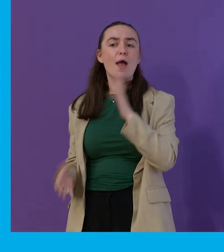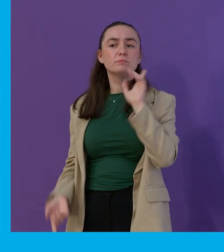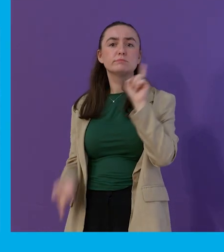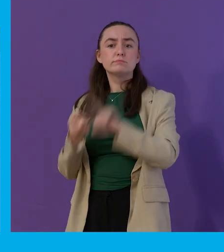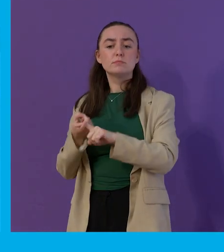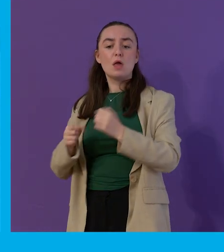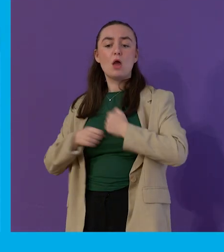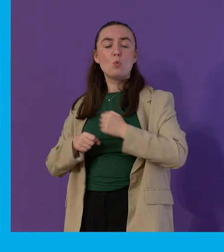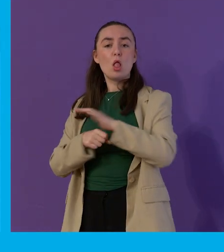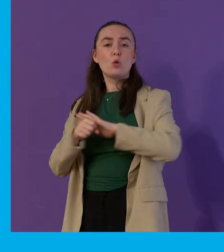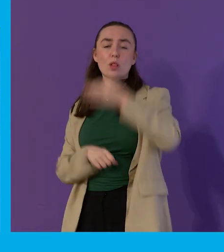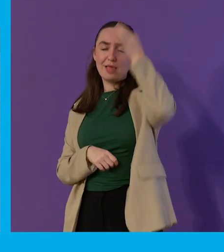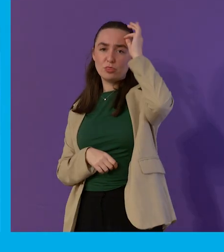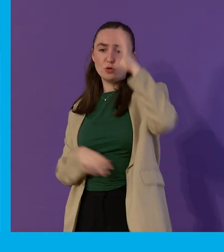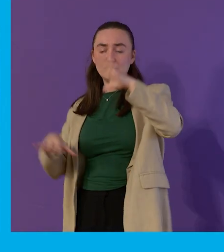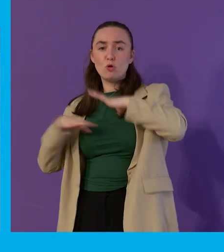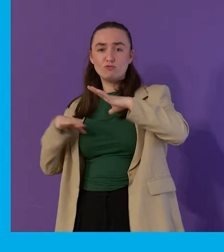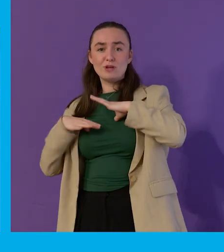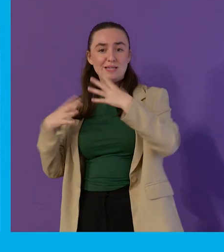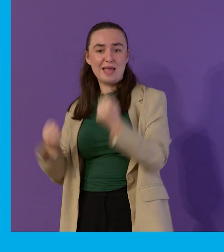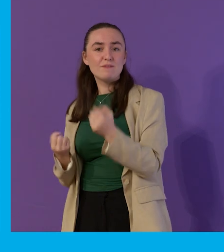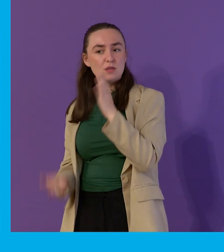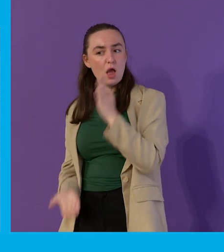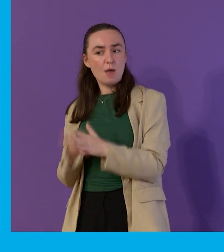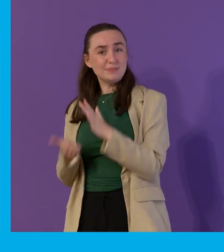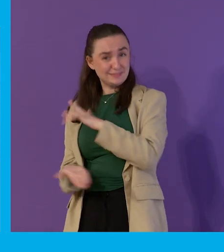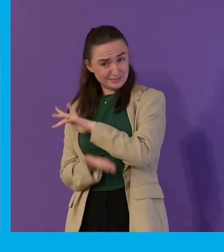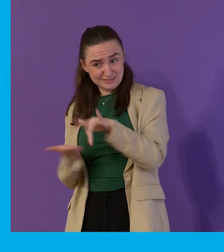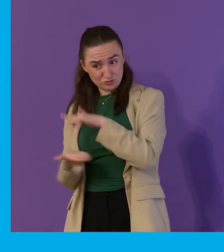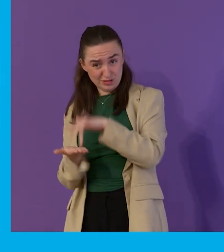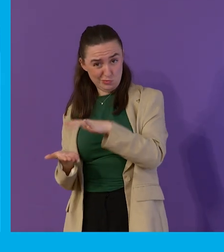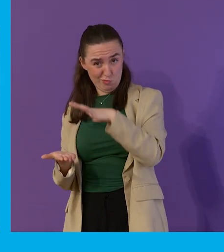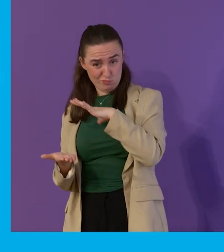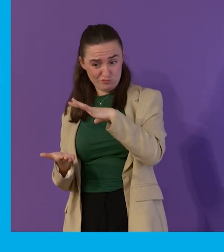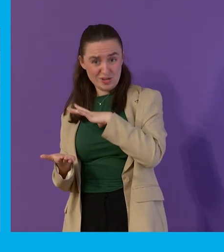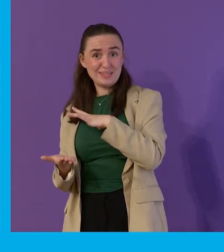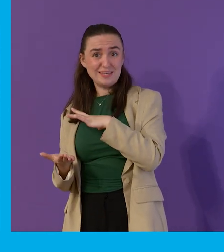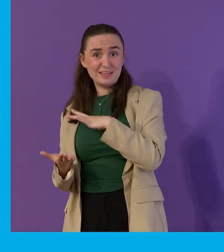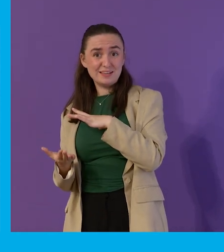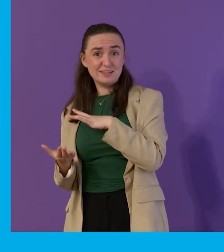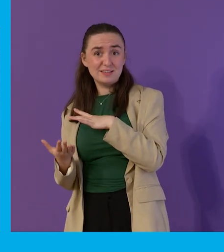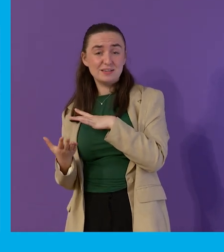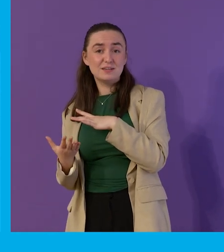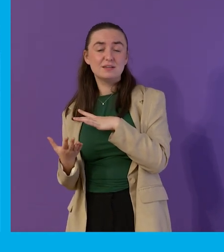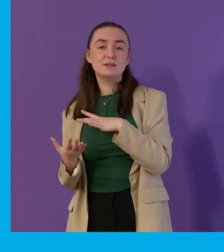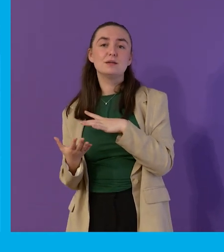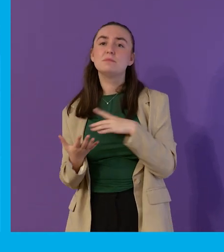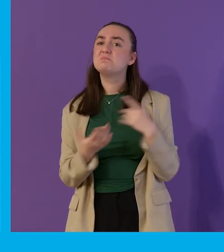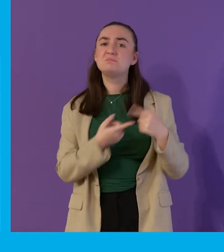have pointed out, is extremely centralised by comparison with any other developed